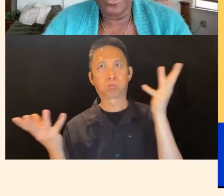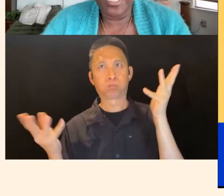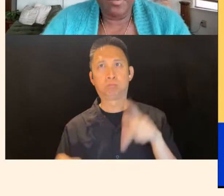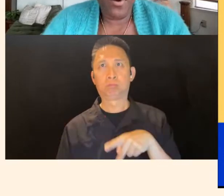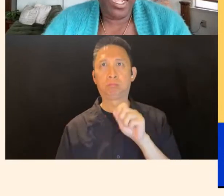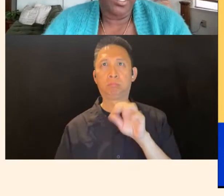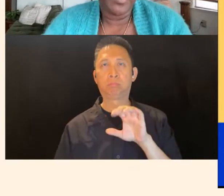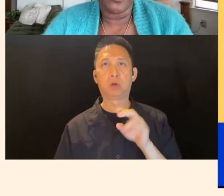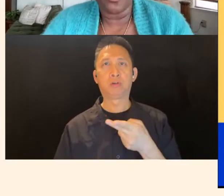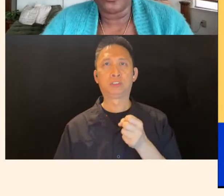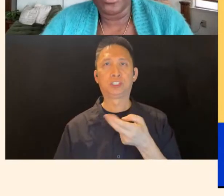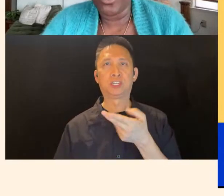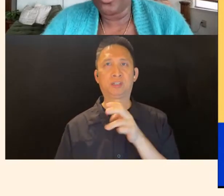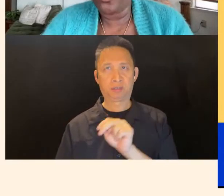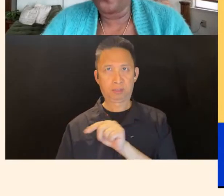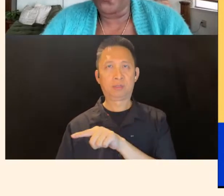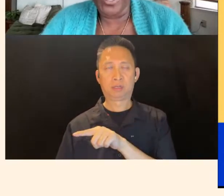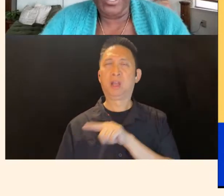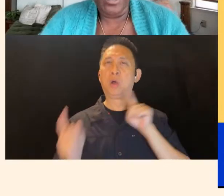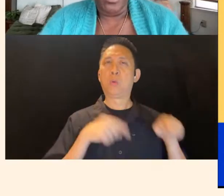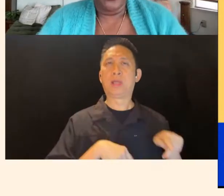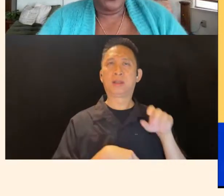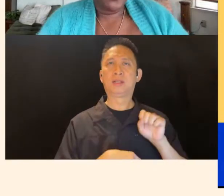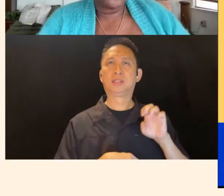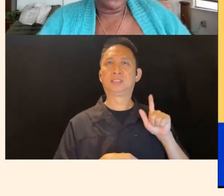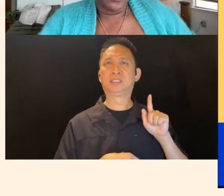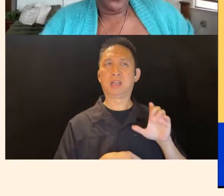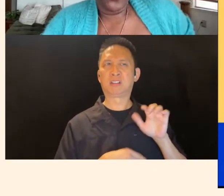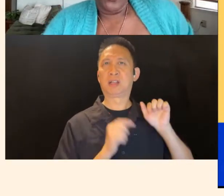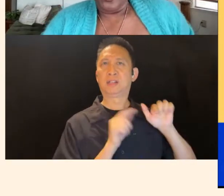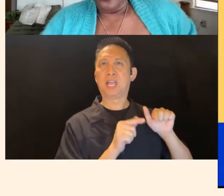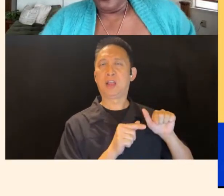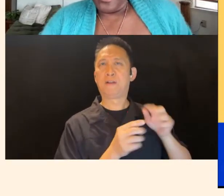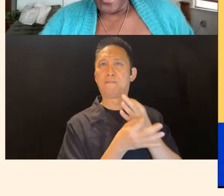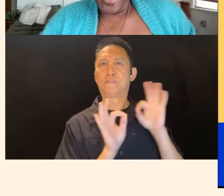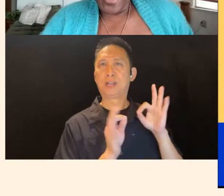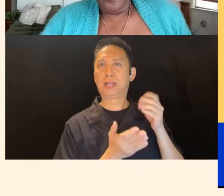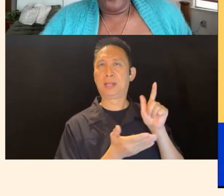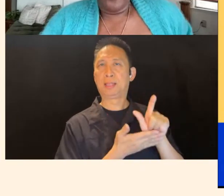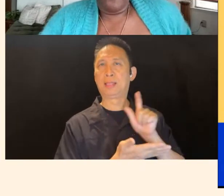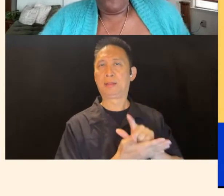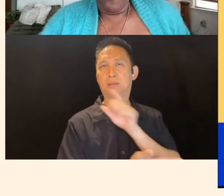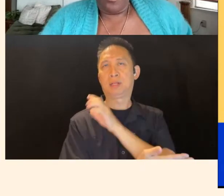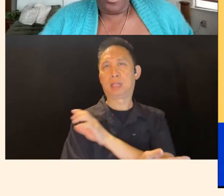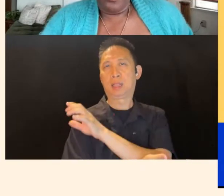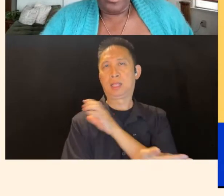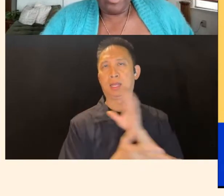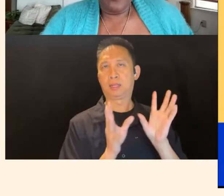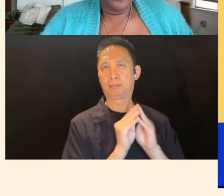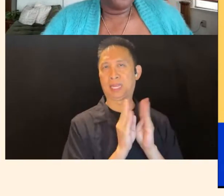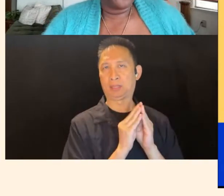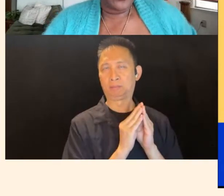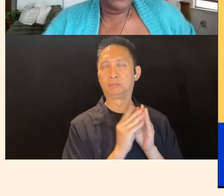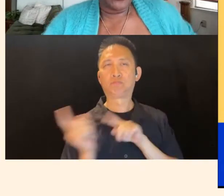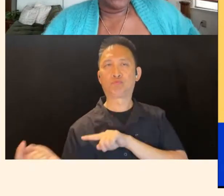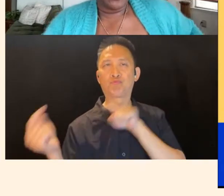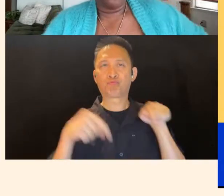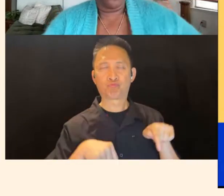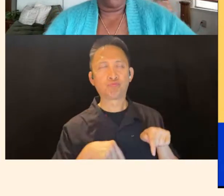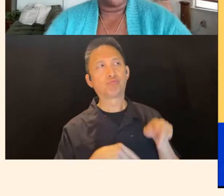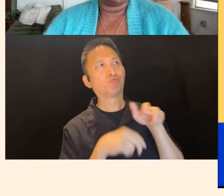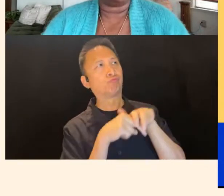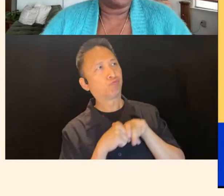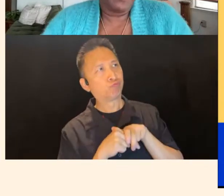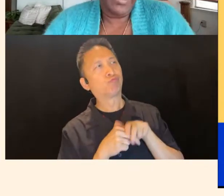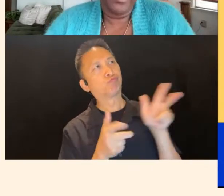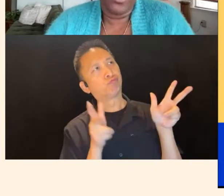one of Sustainable Economies Law Center's free legal clinics and came to understand that they